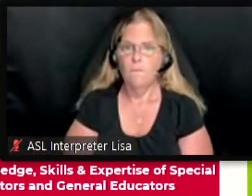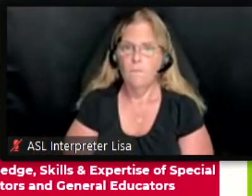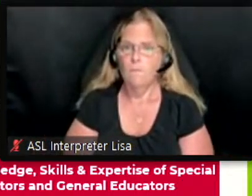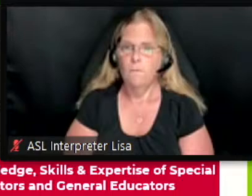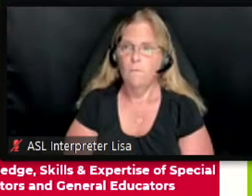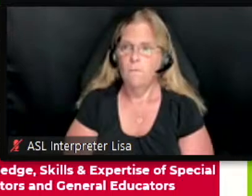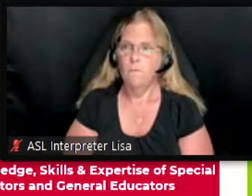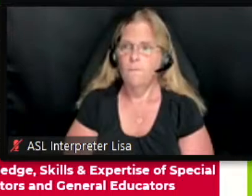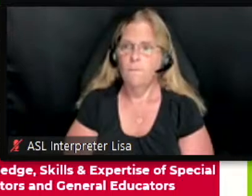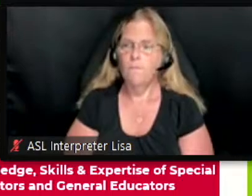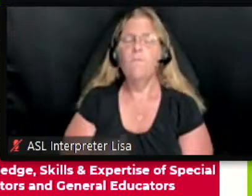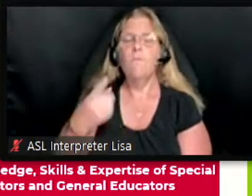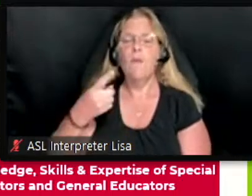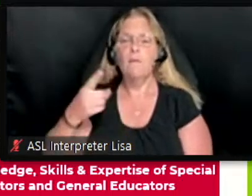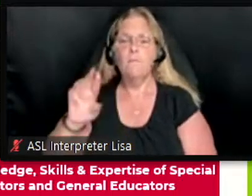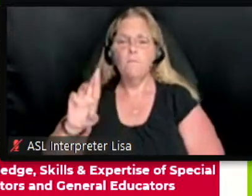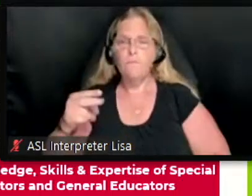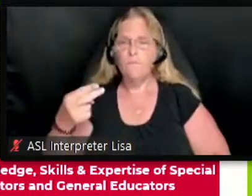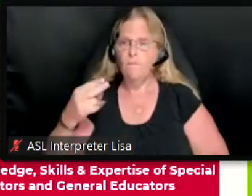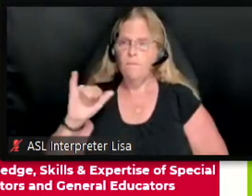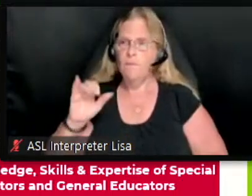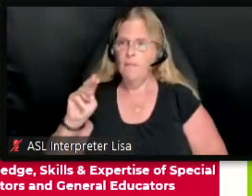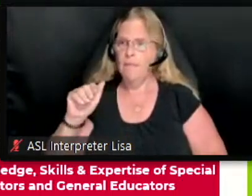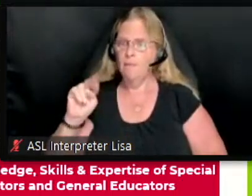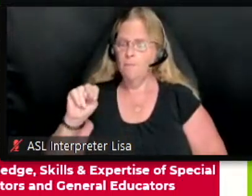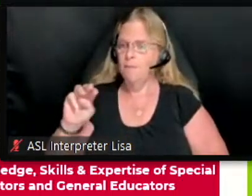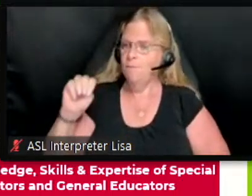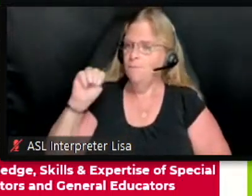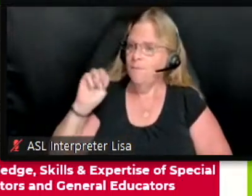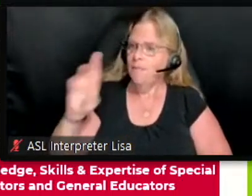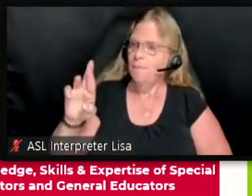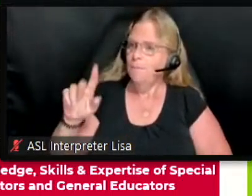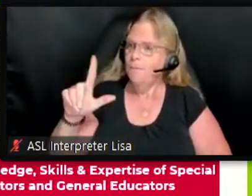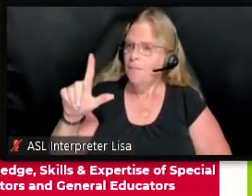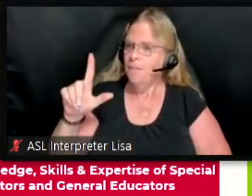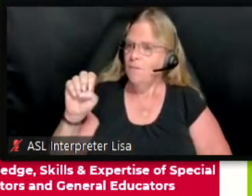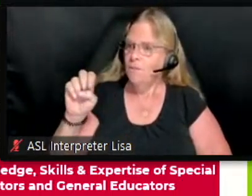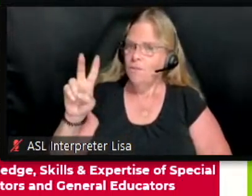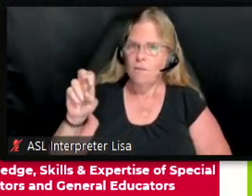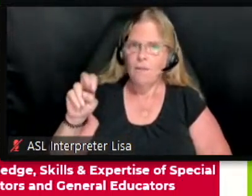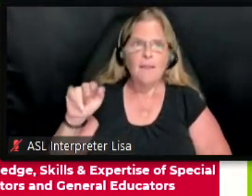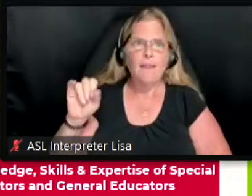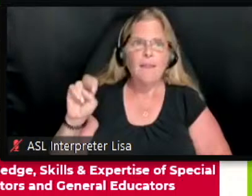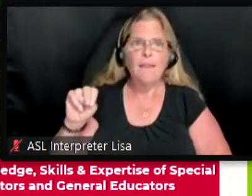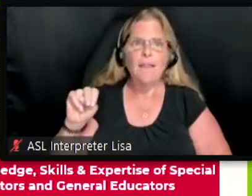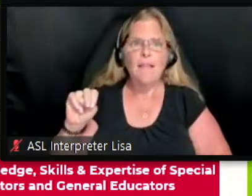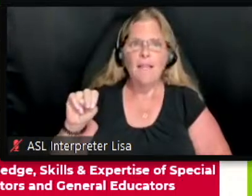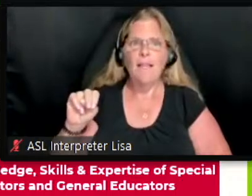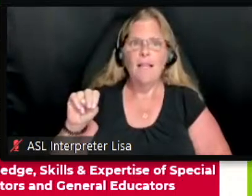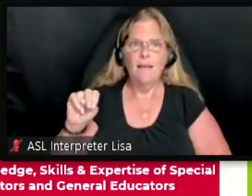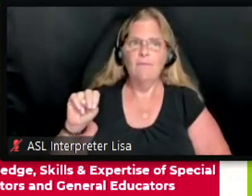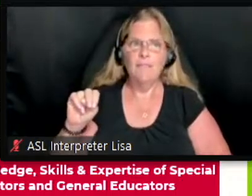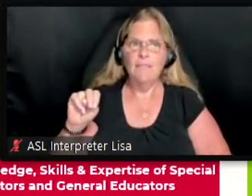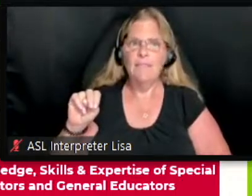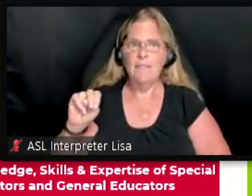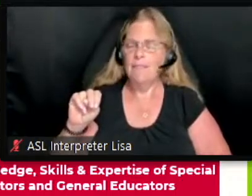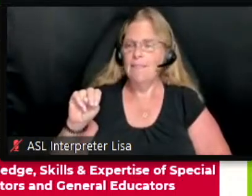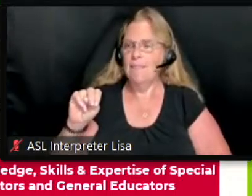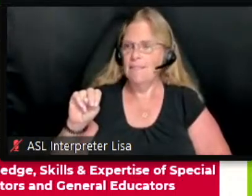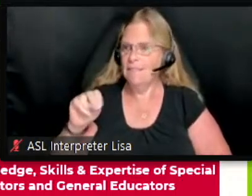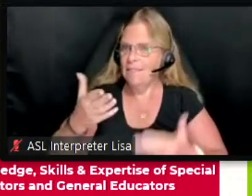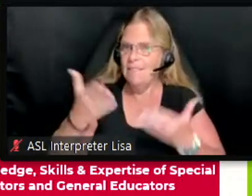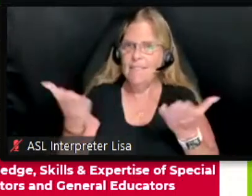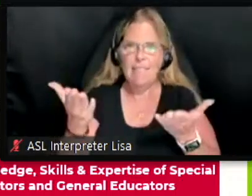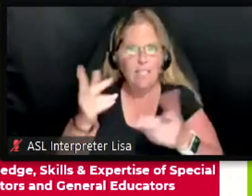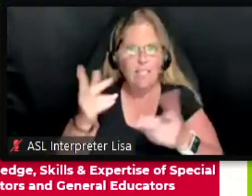All right, we have Mr. Levinson from K-12 Solutions has returned to keep us engaged. Mr.